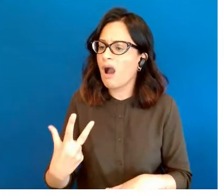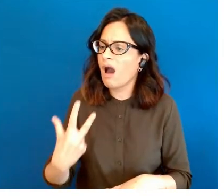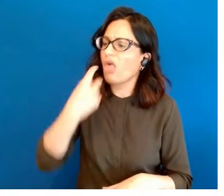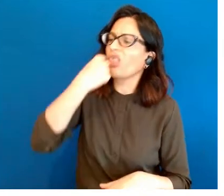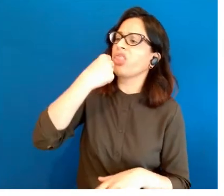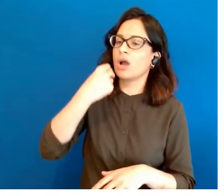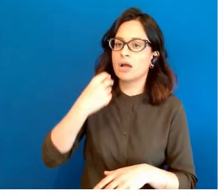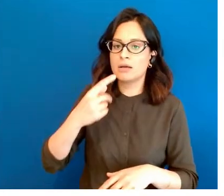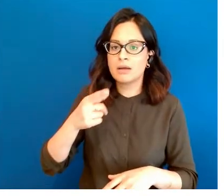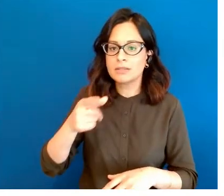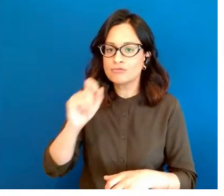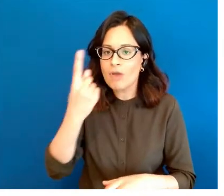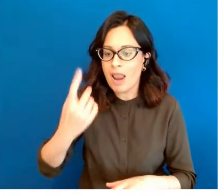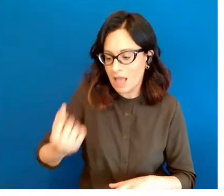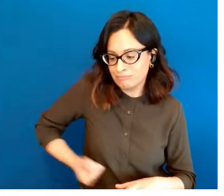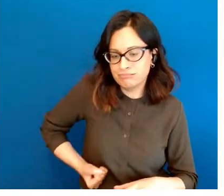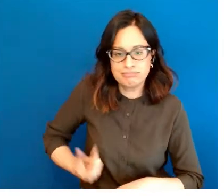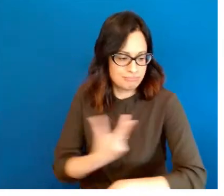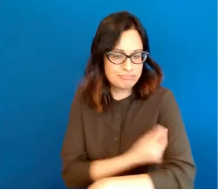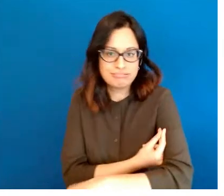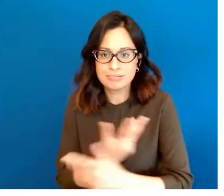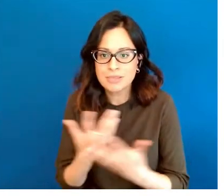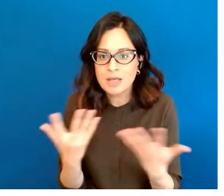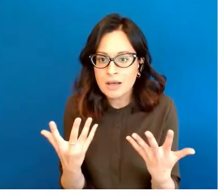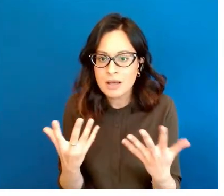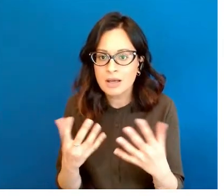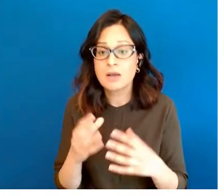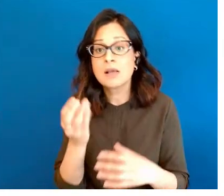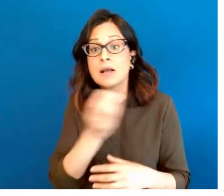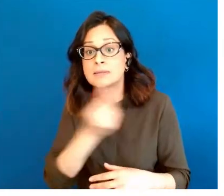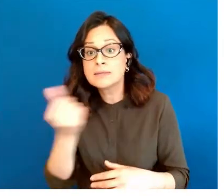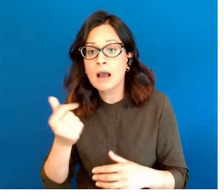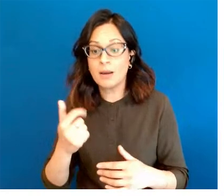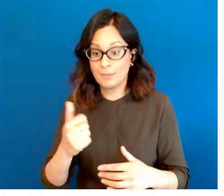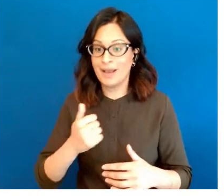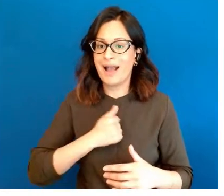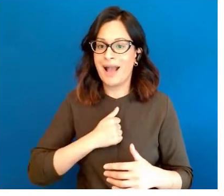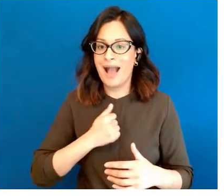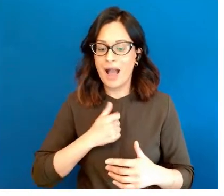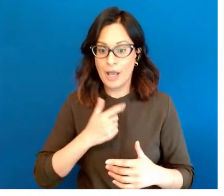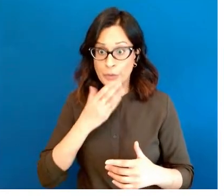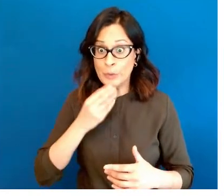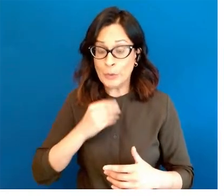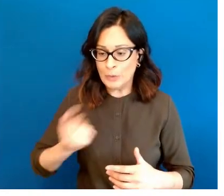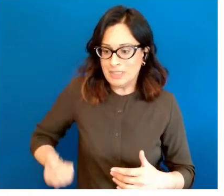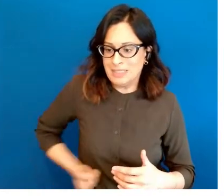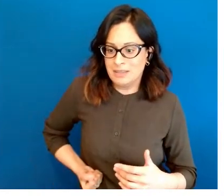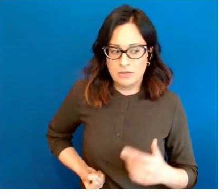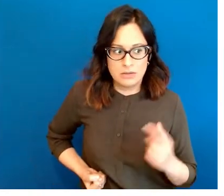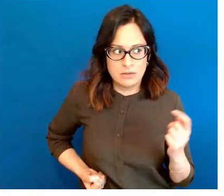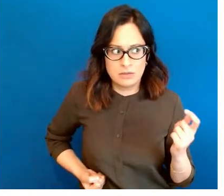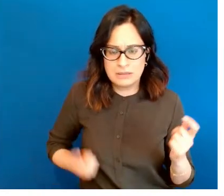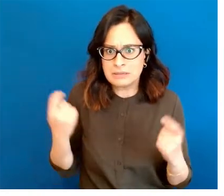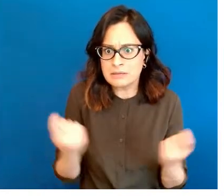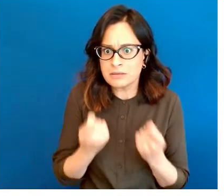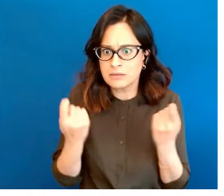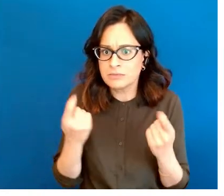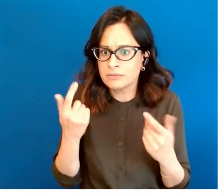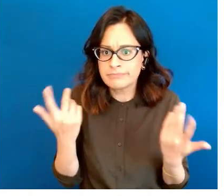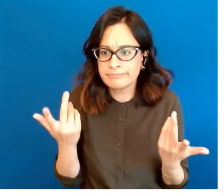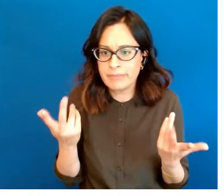it. Some patients used it correctly without benefit, so it's not always successful. That's the other thing.